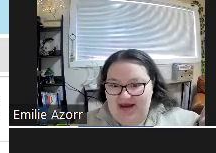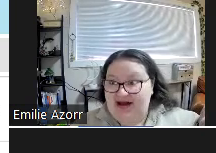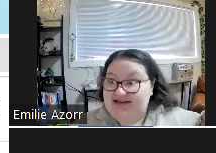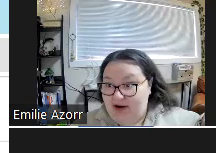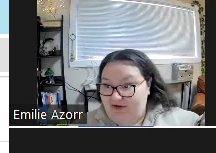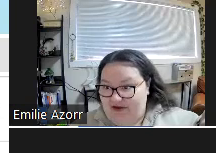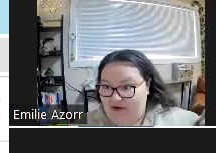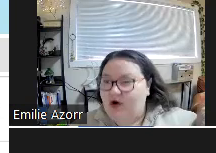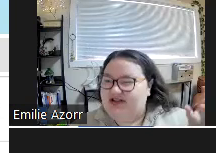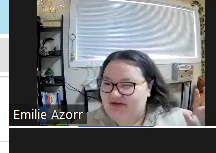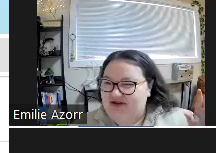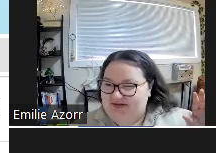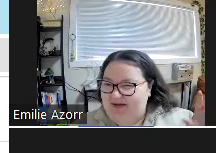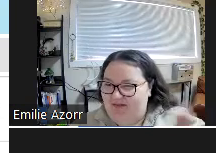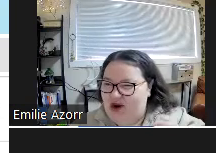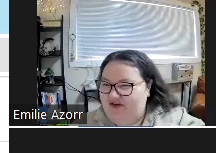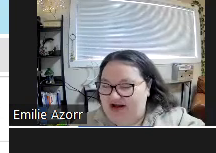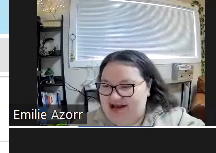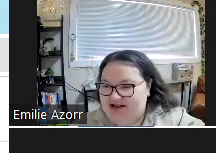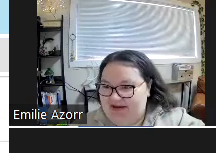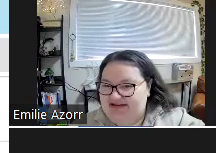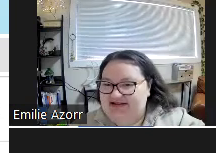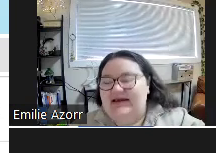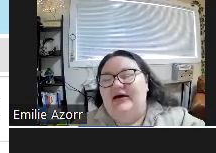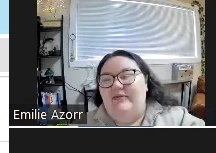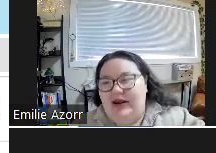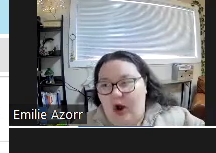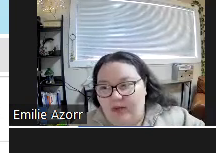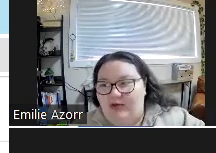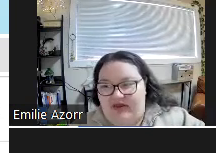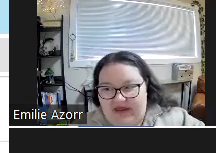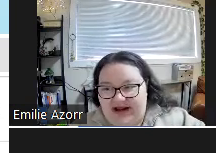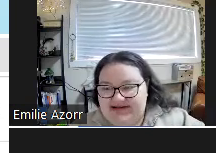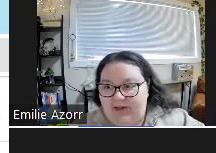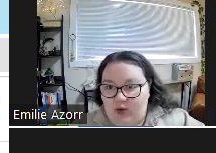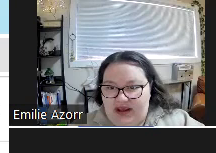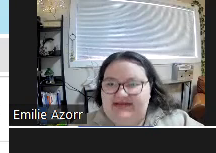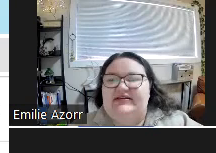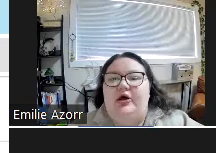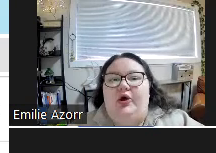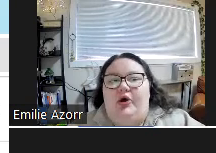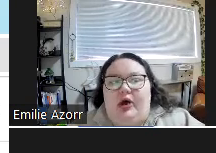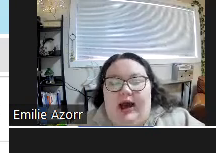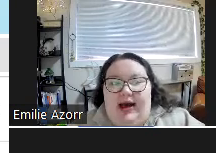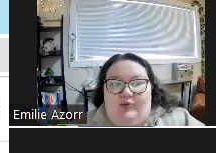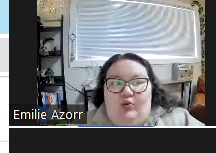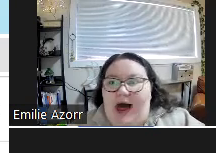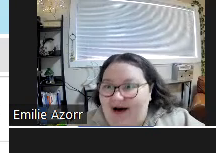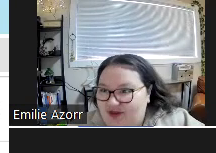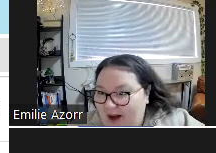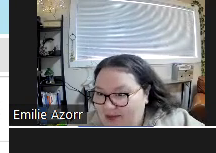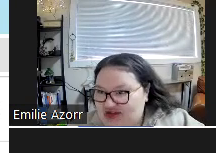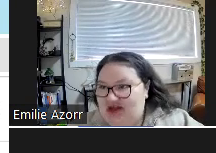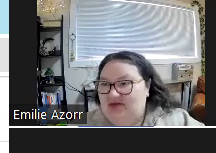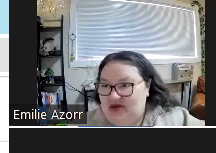do a site review, or some of those maybe brief contact pieces. But I'm hoping within the next couple weeks,